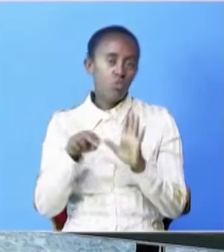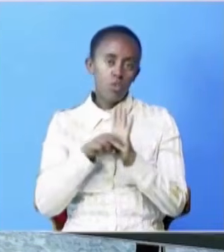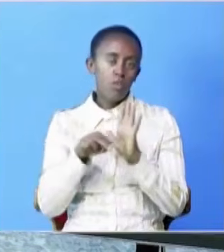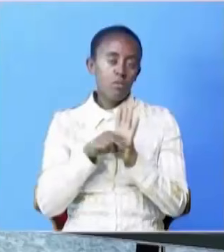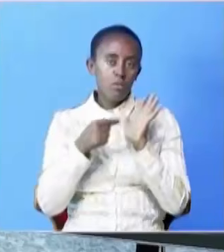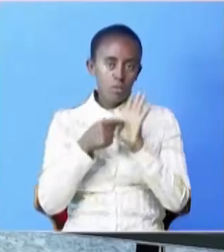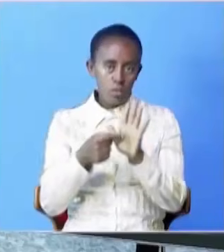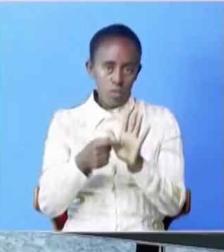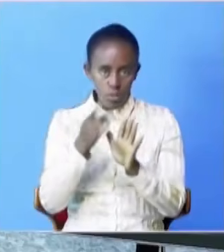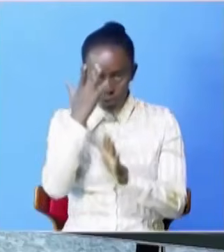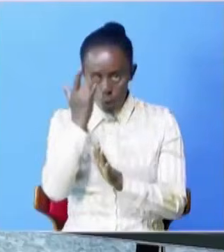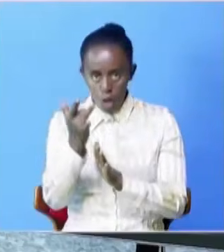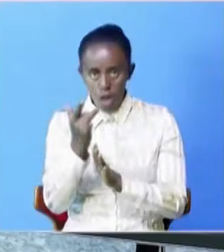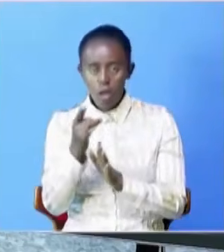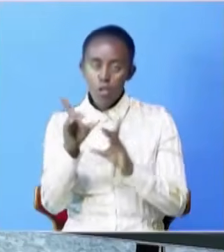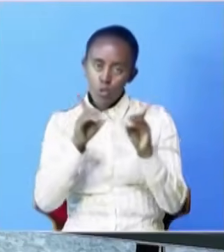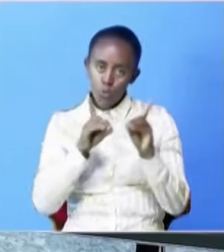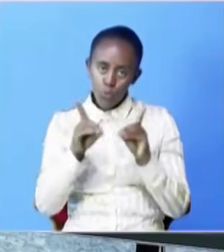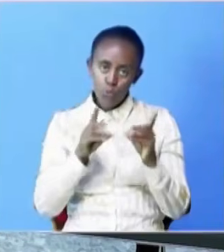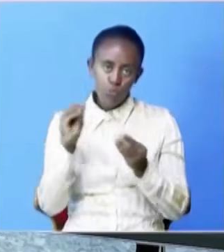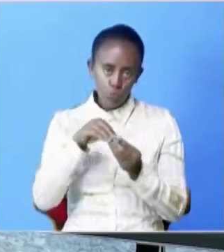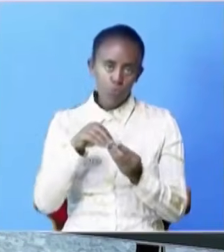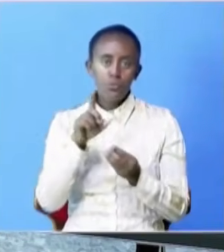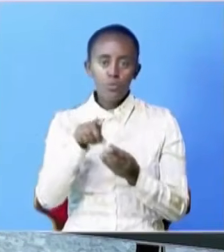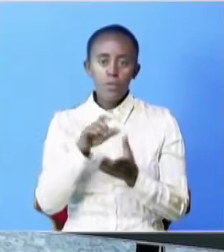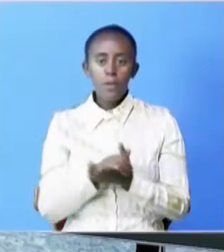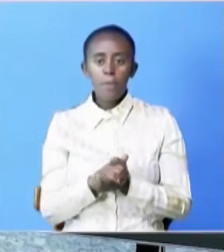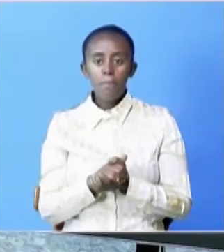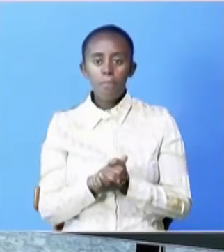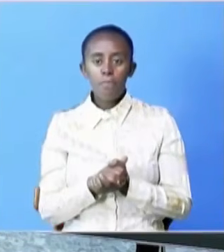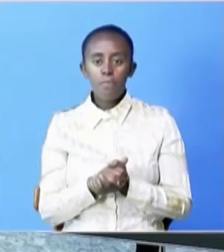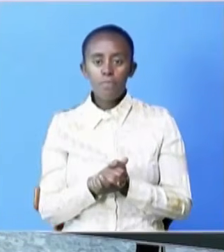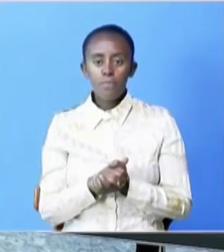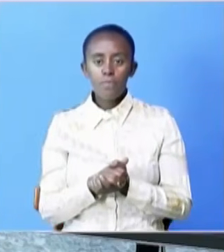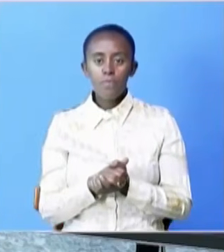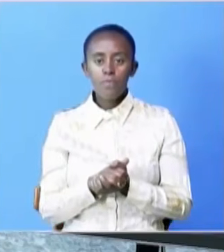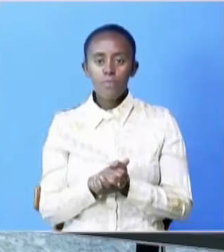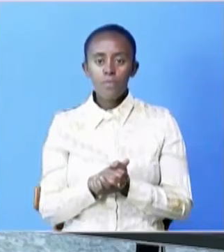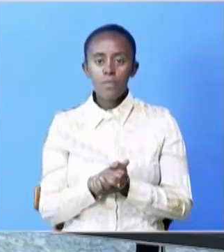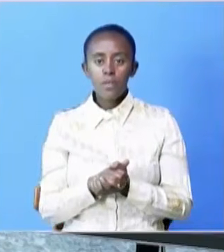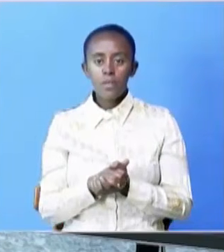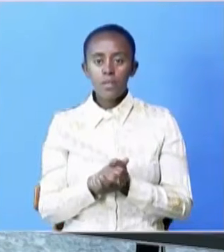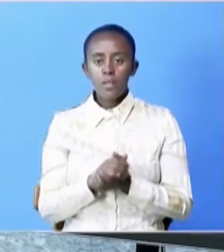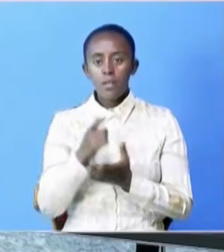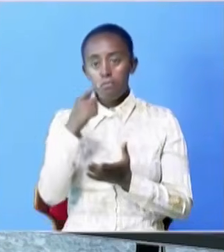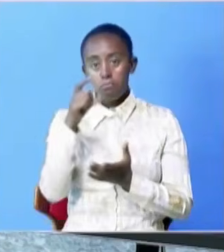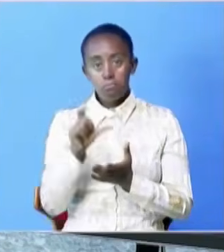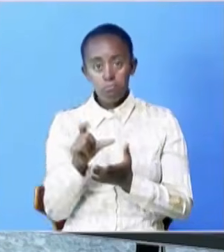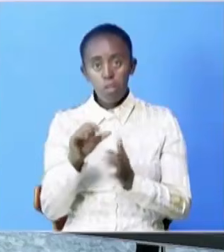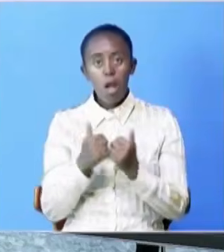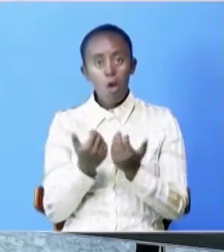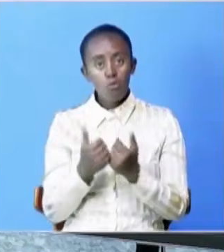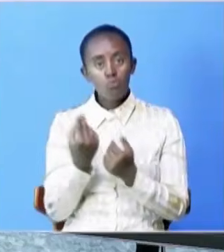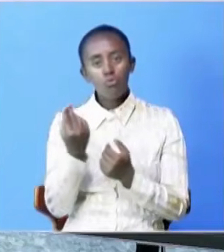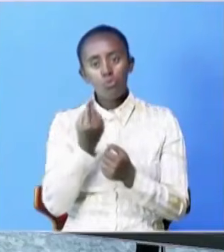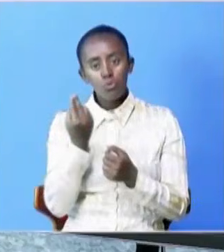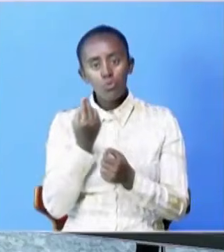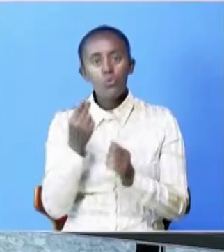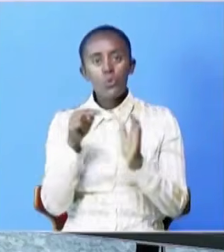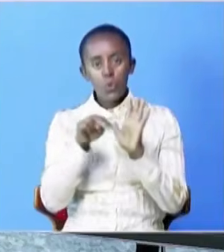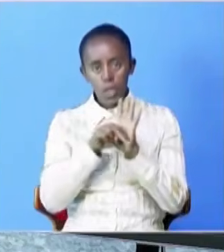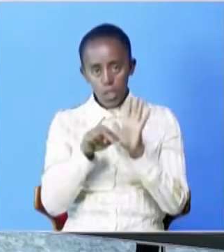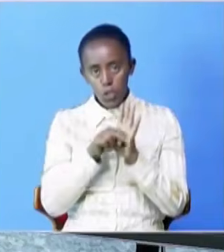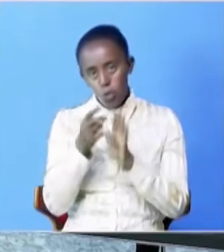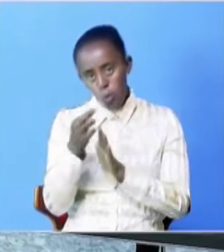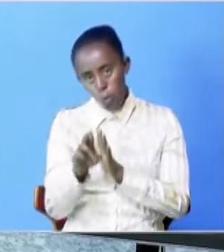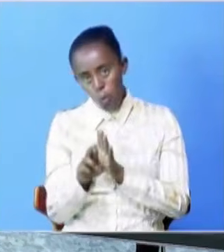So that's why we used do not here in this sentence. Okay, this is how you use negation,